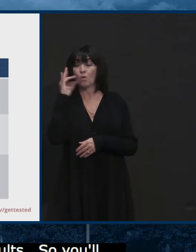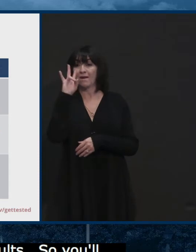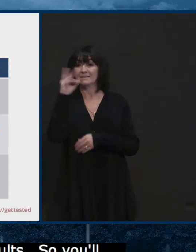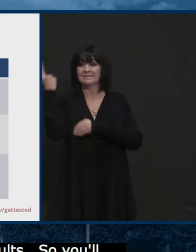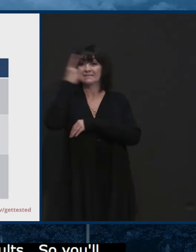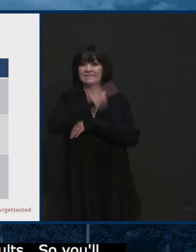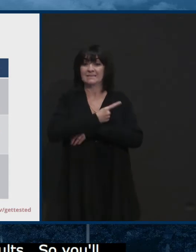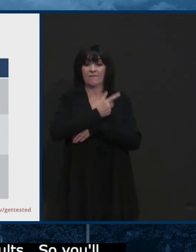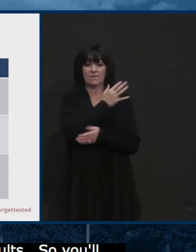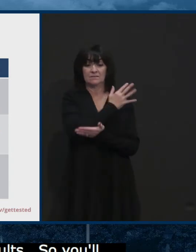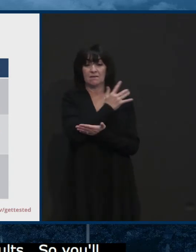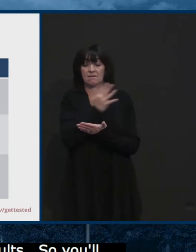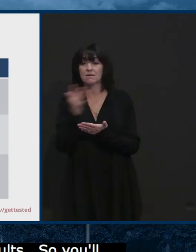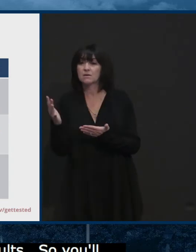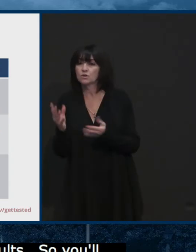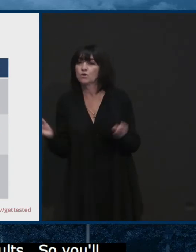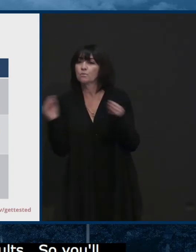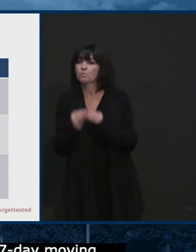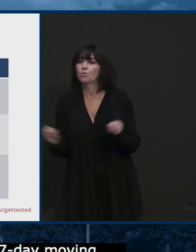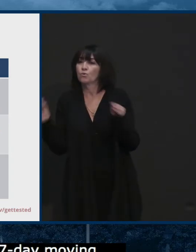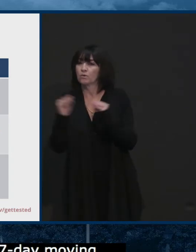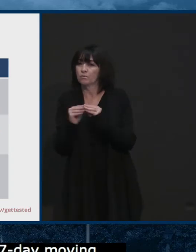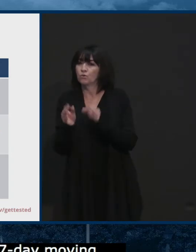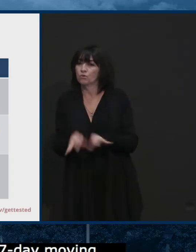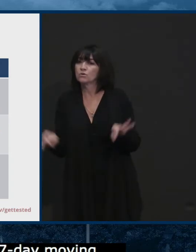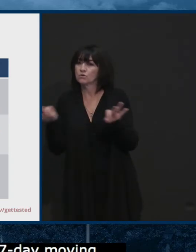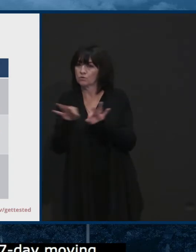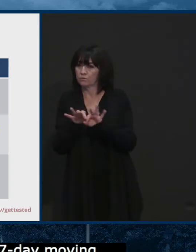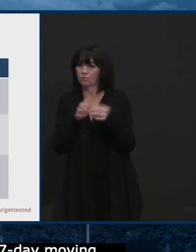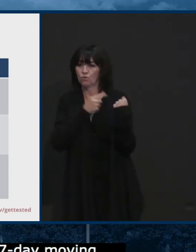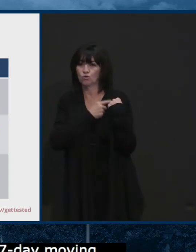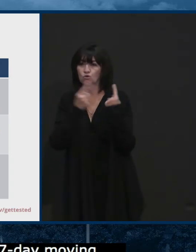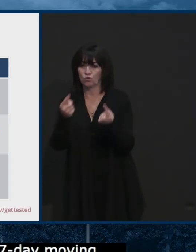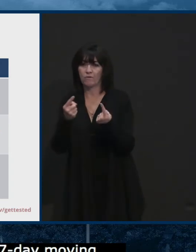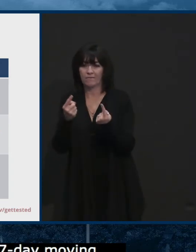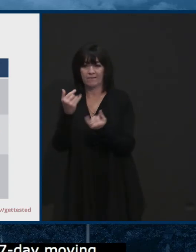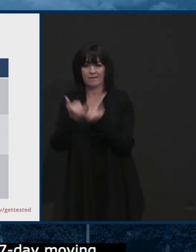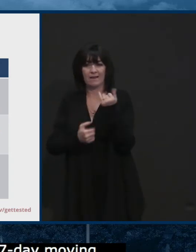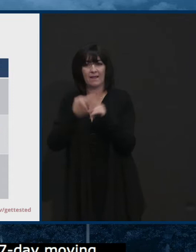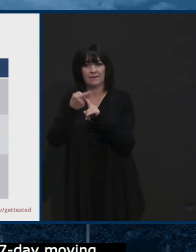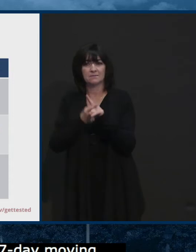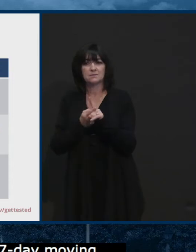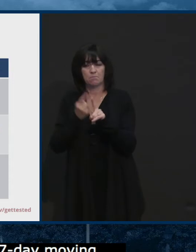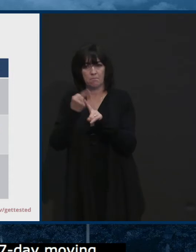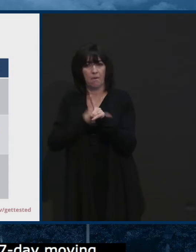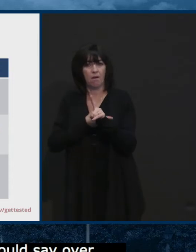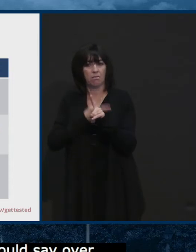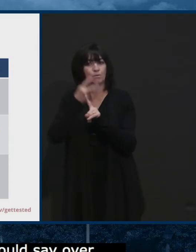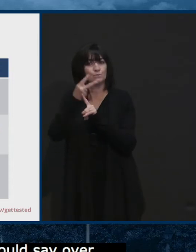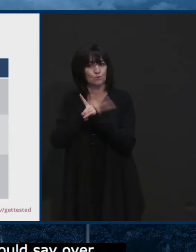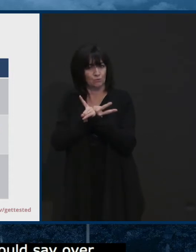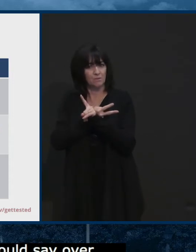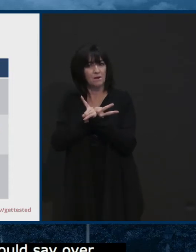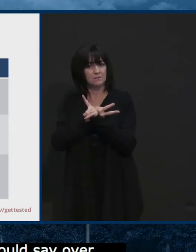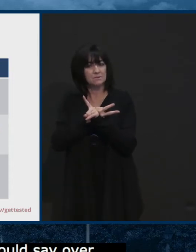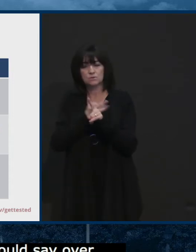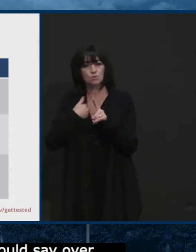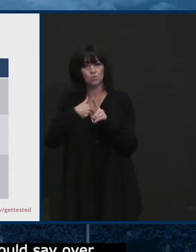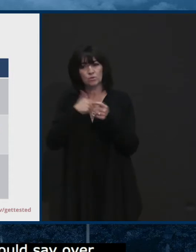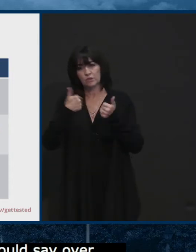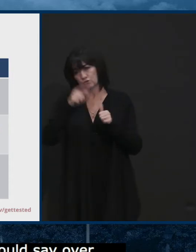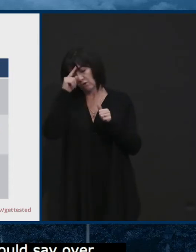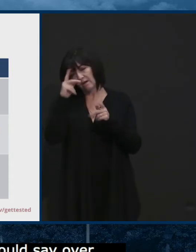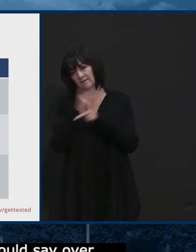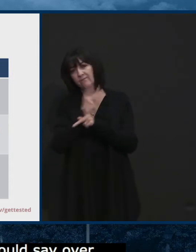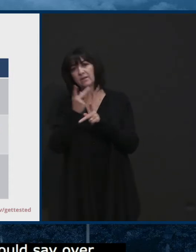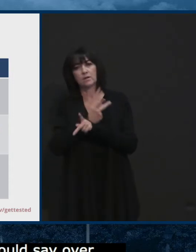really becomes more and more important, I would say, over the last month or two, as we've tried to assess what does the spread actually look